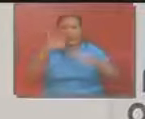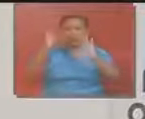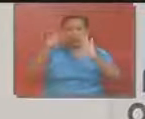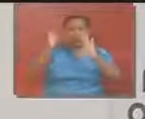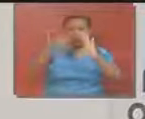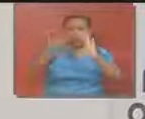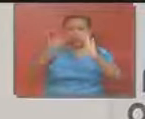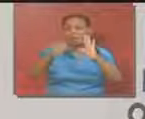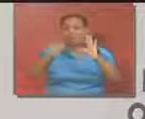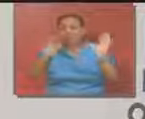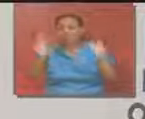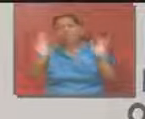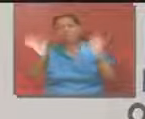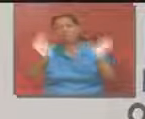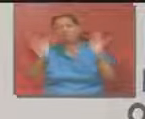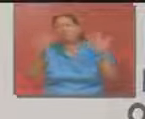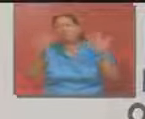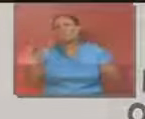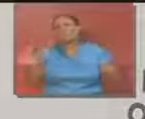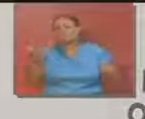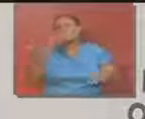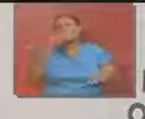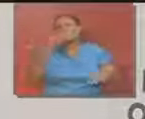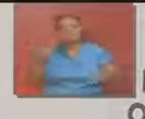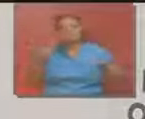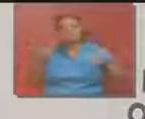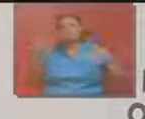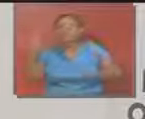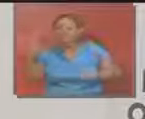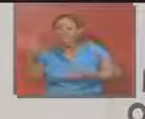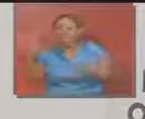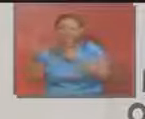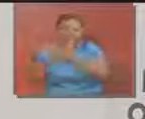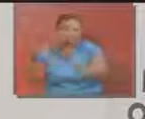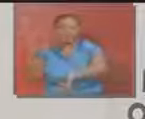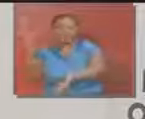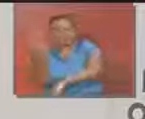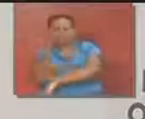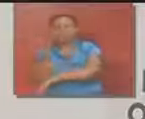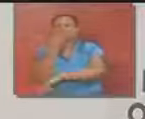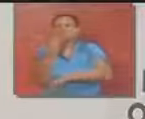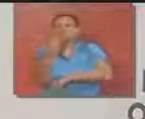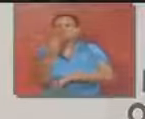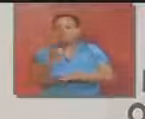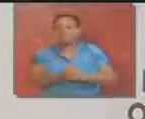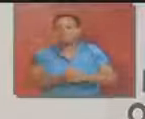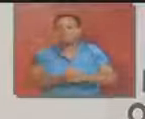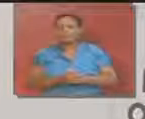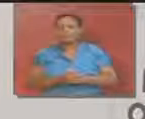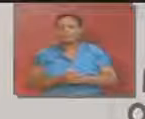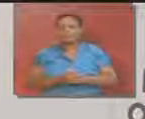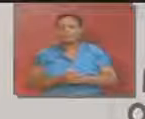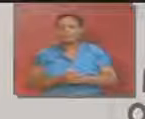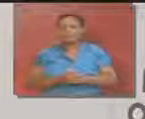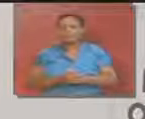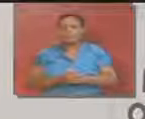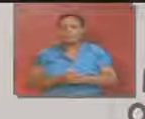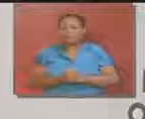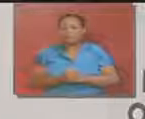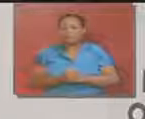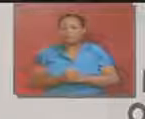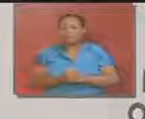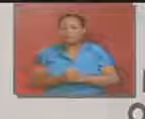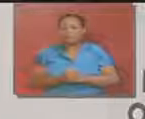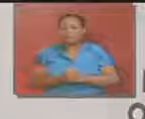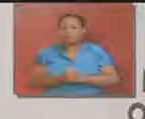for you, but for the total country, I recommend highly we take our vaccines to have herd immunity to